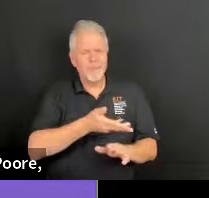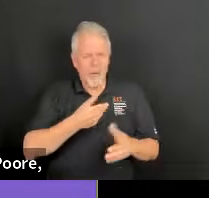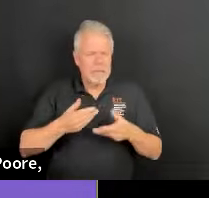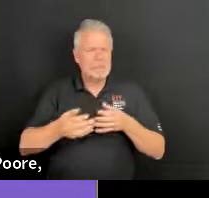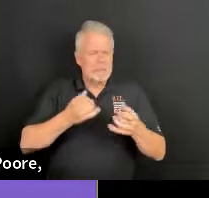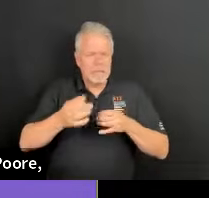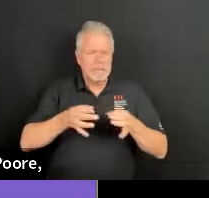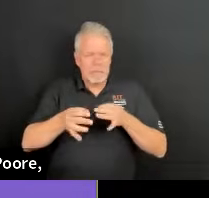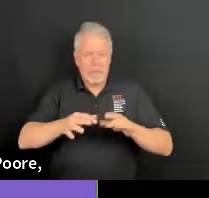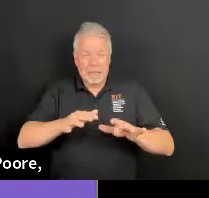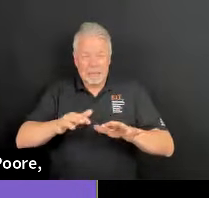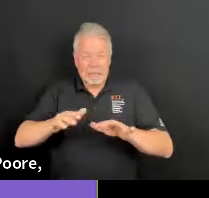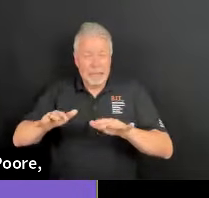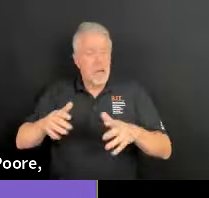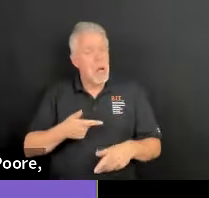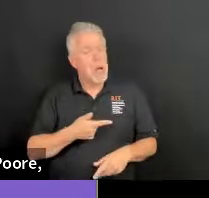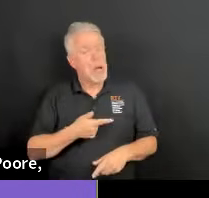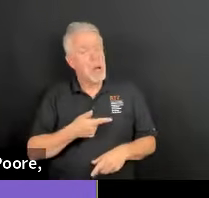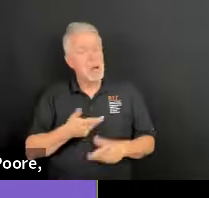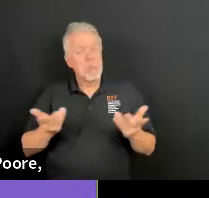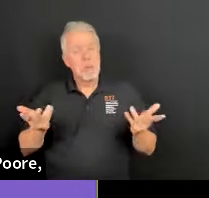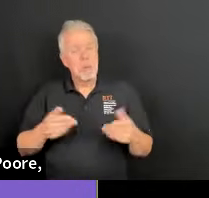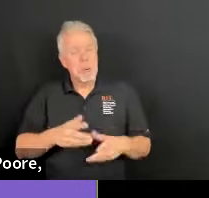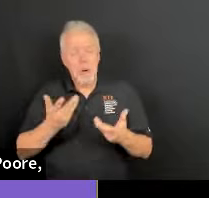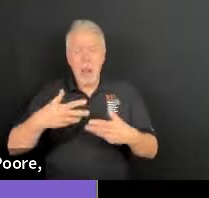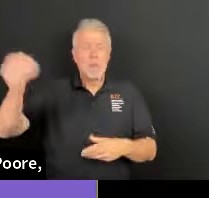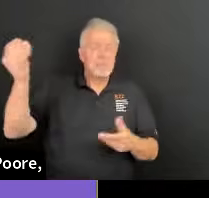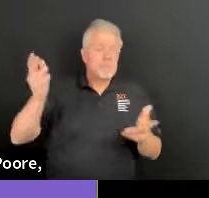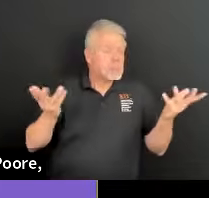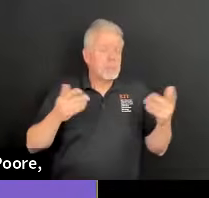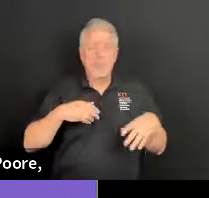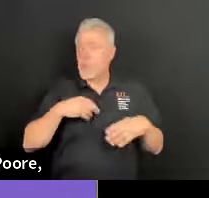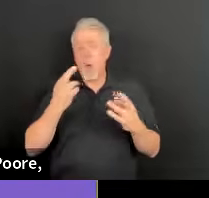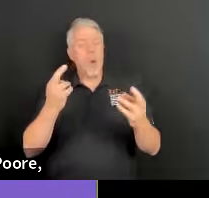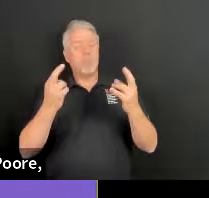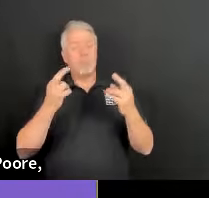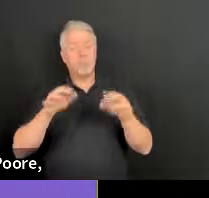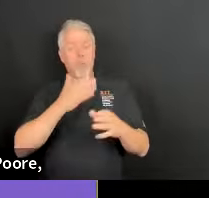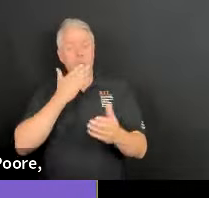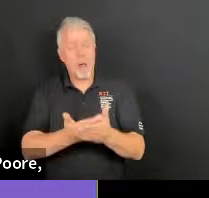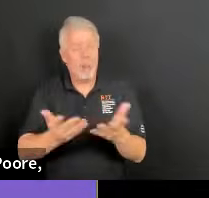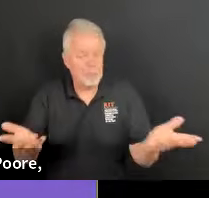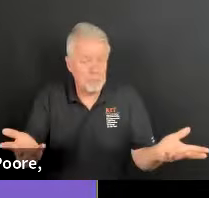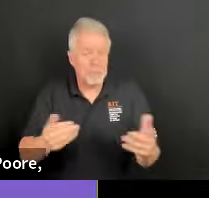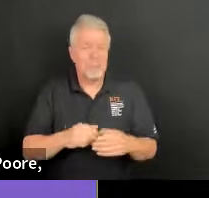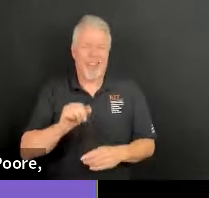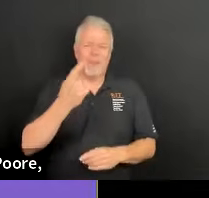and they were very language deprived. So instead we used art to encourage that mind-body